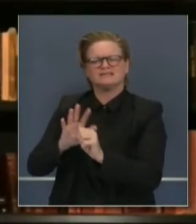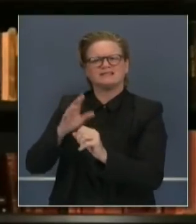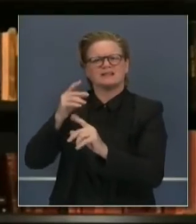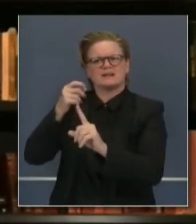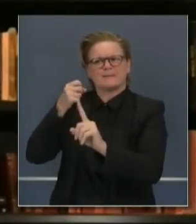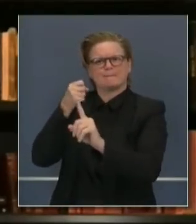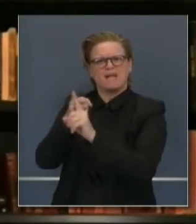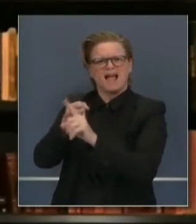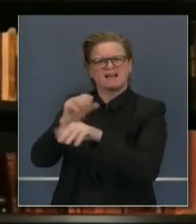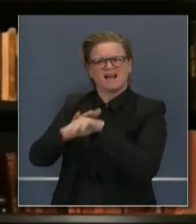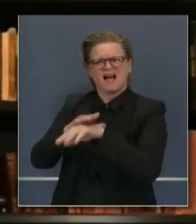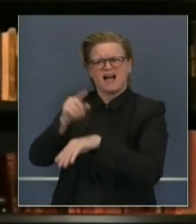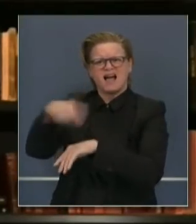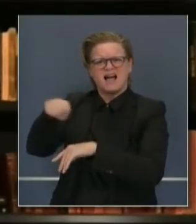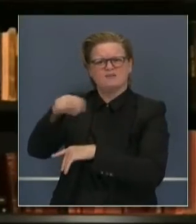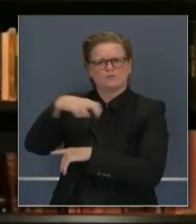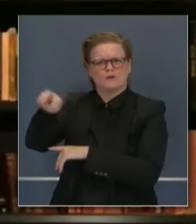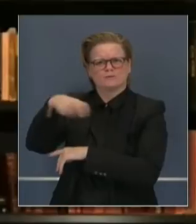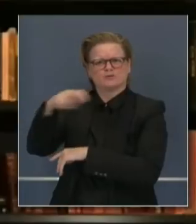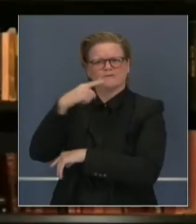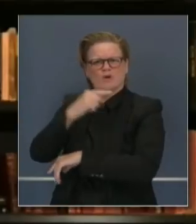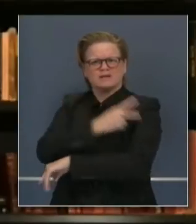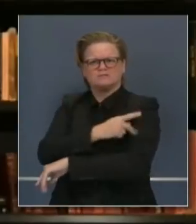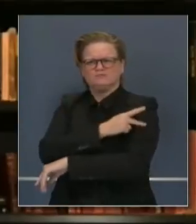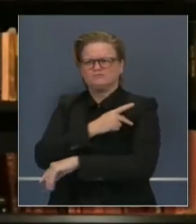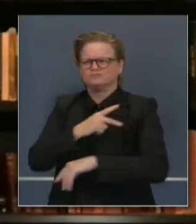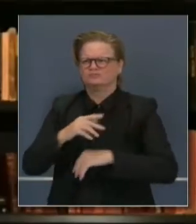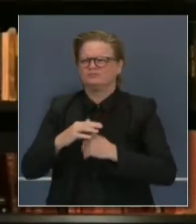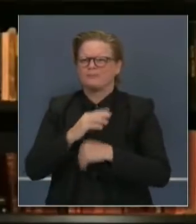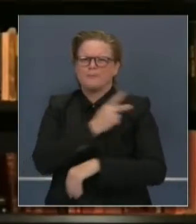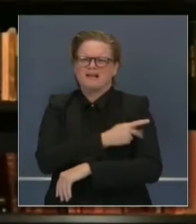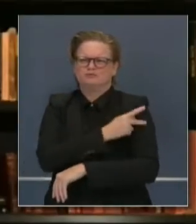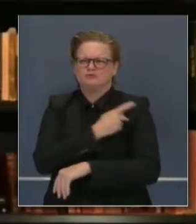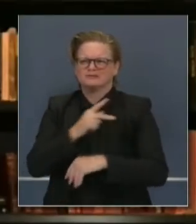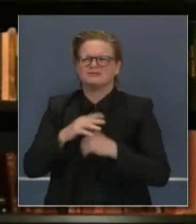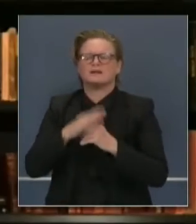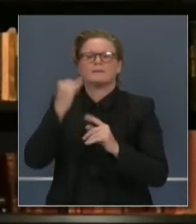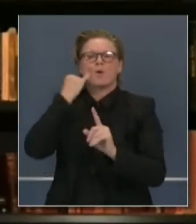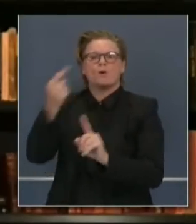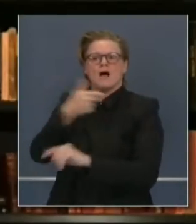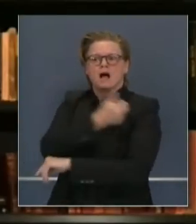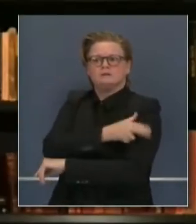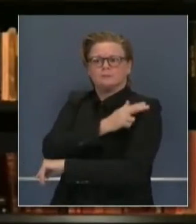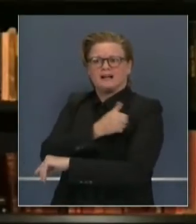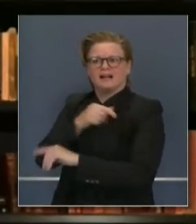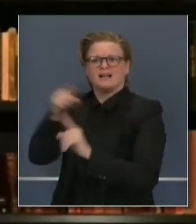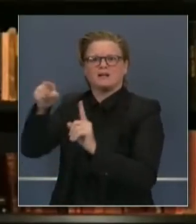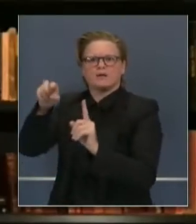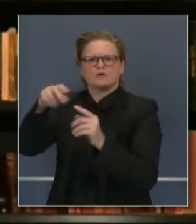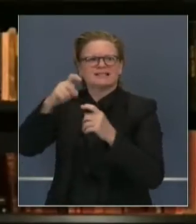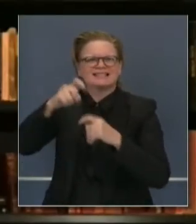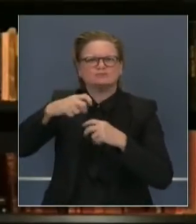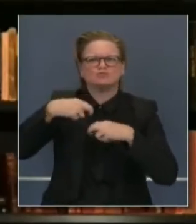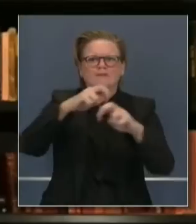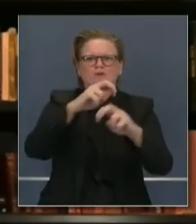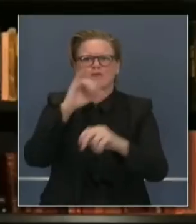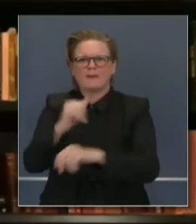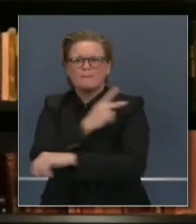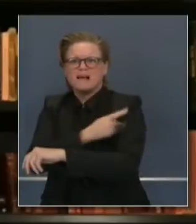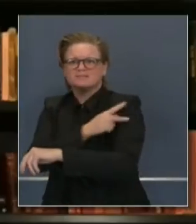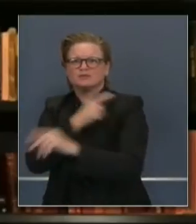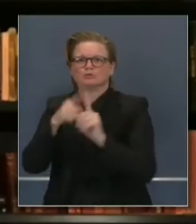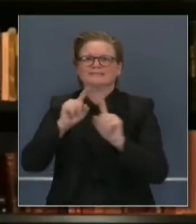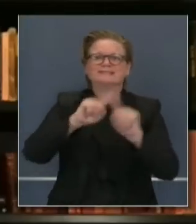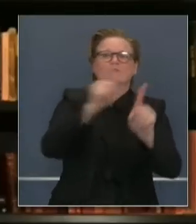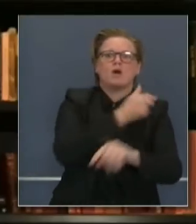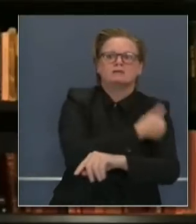So we know sometimes hospitals transfer patients outside the region. For example, if Imperial County is already transferring patients to Bay Area